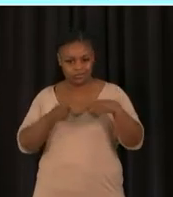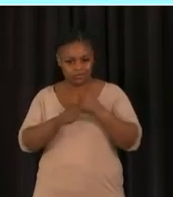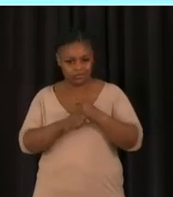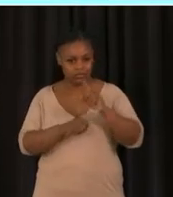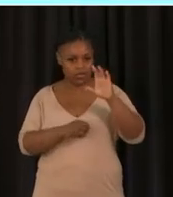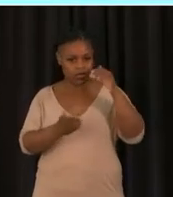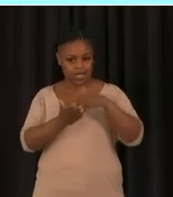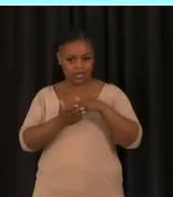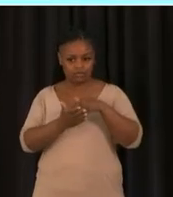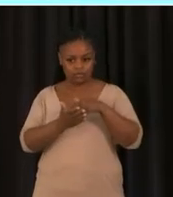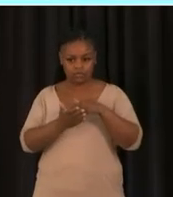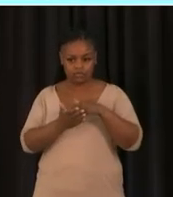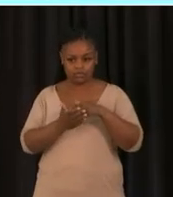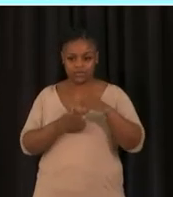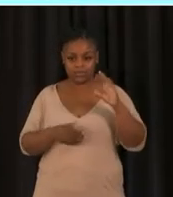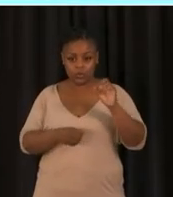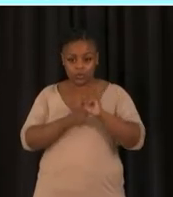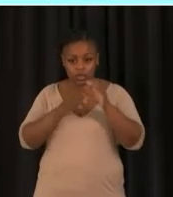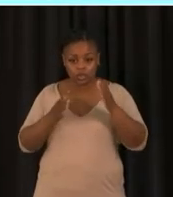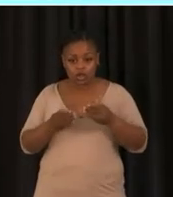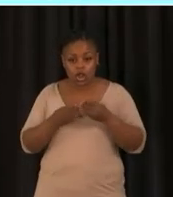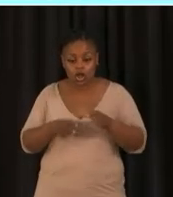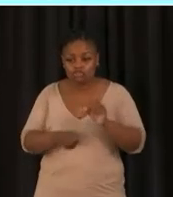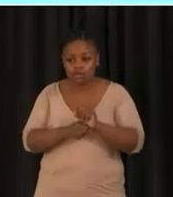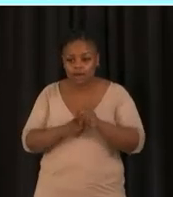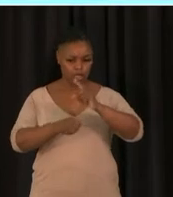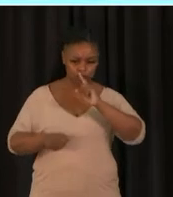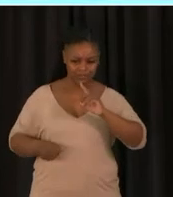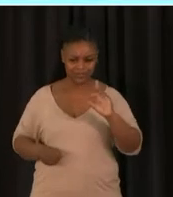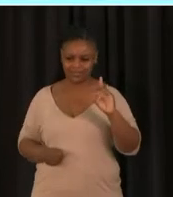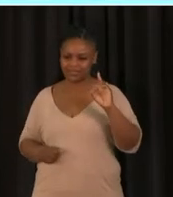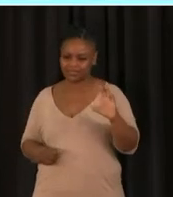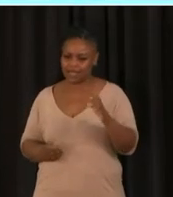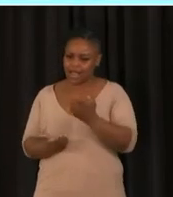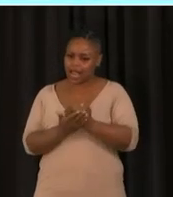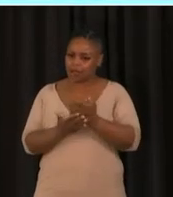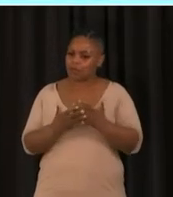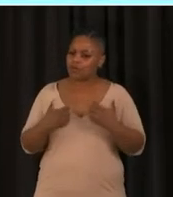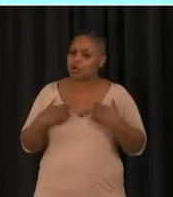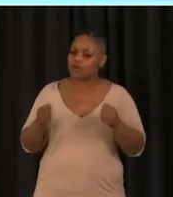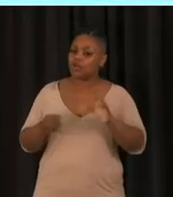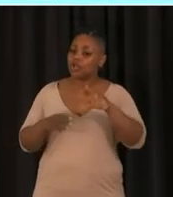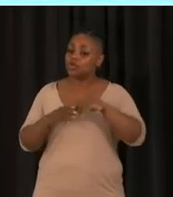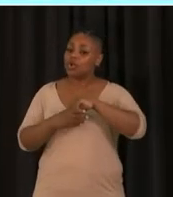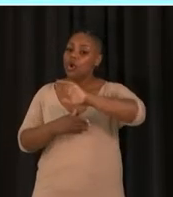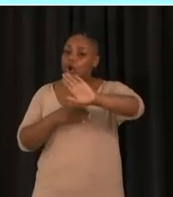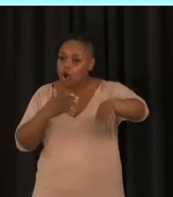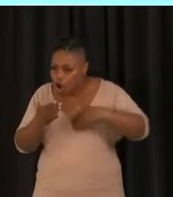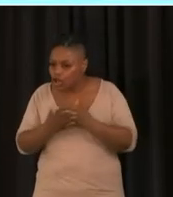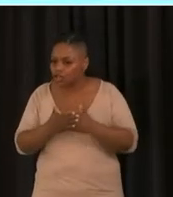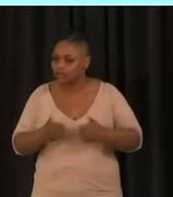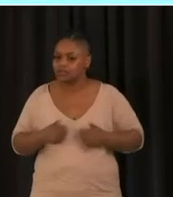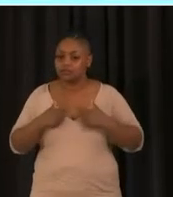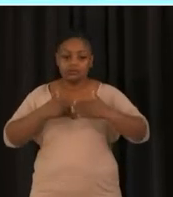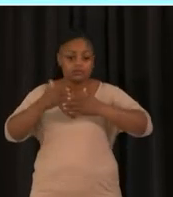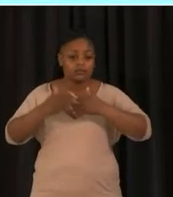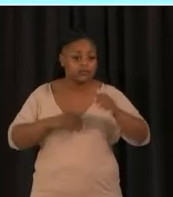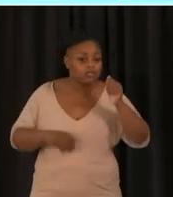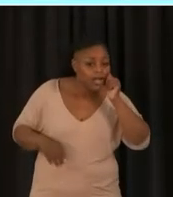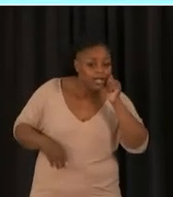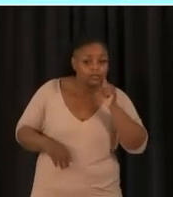build financial health. So important to have him here. And Caleb, you got a tough job because